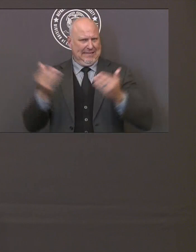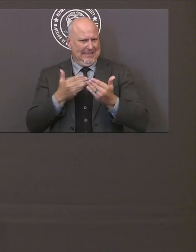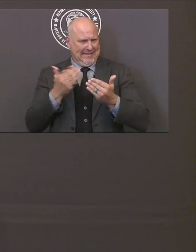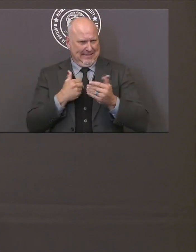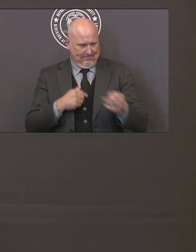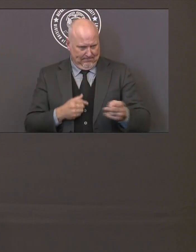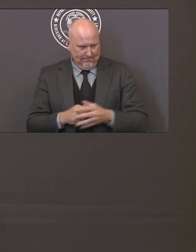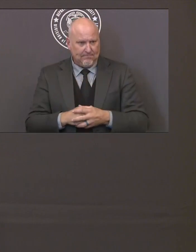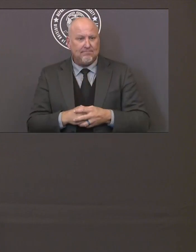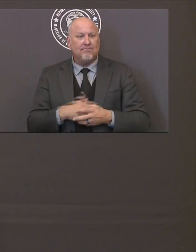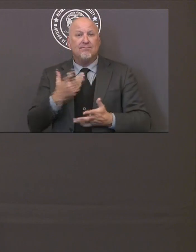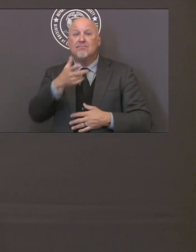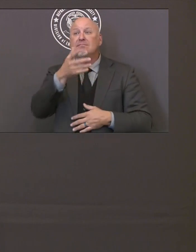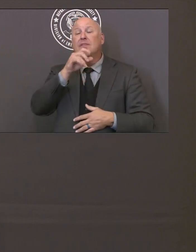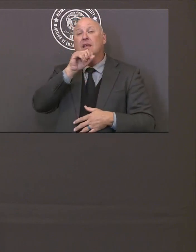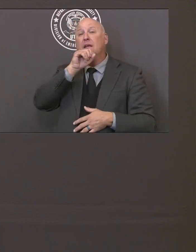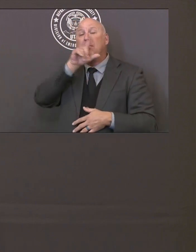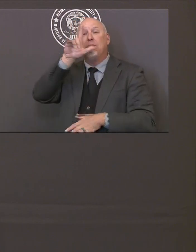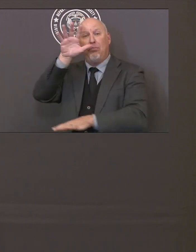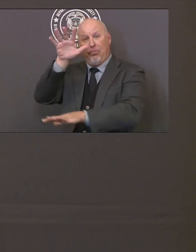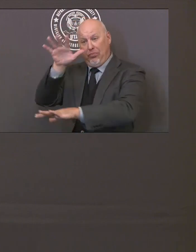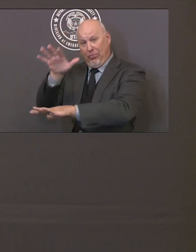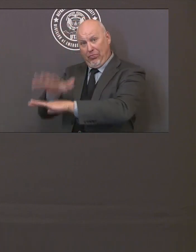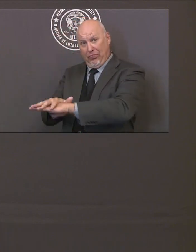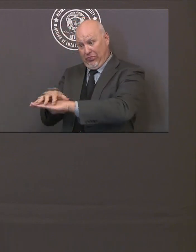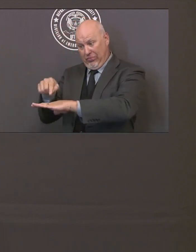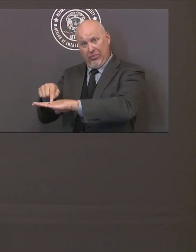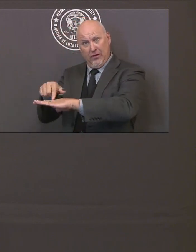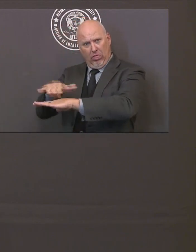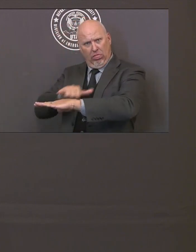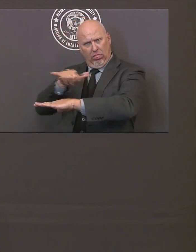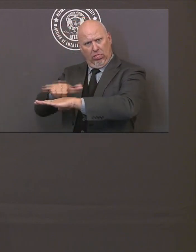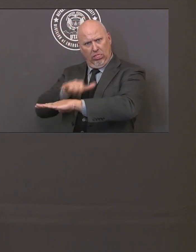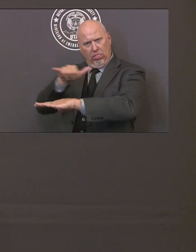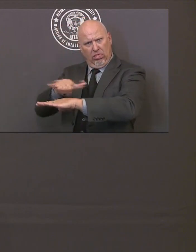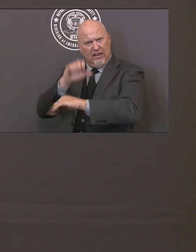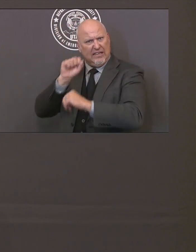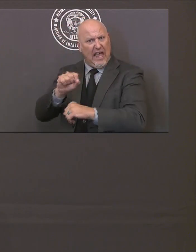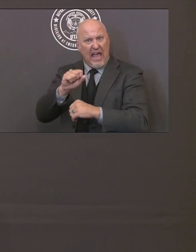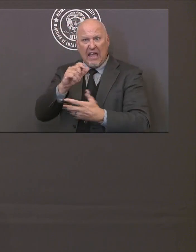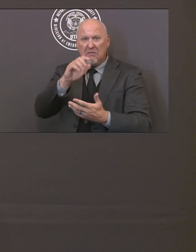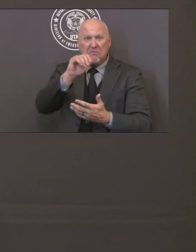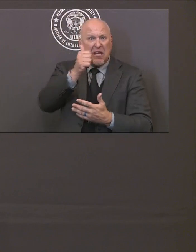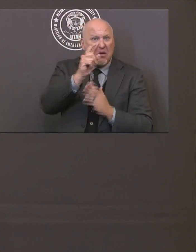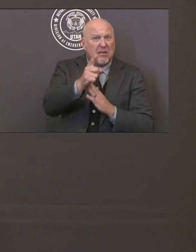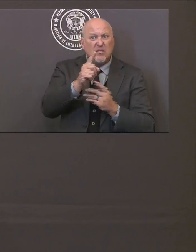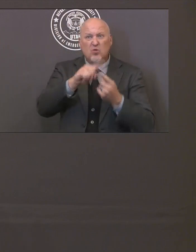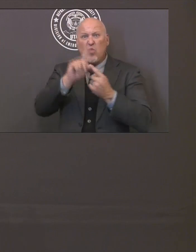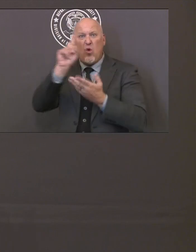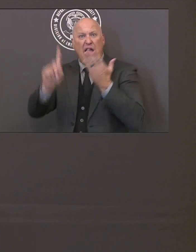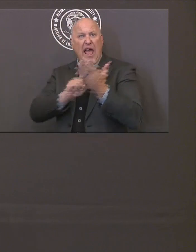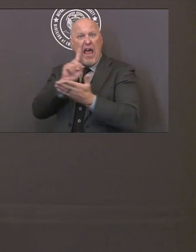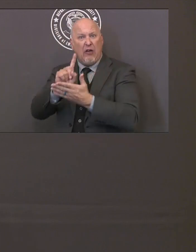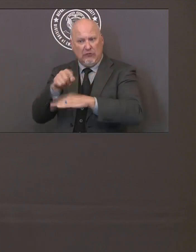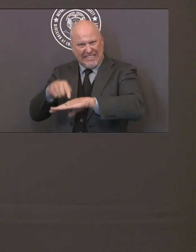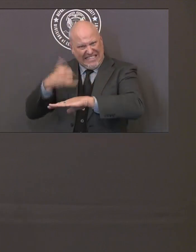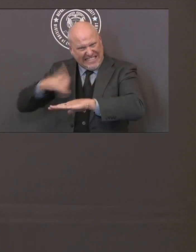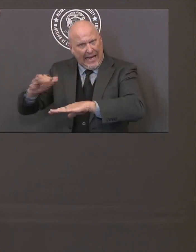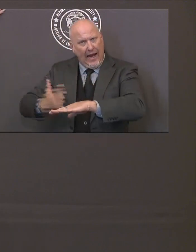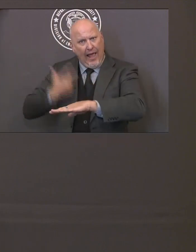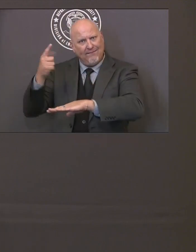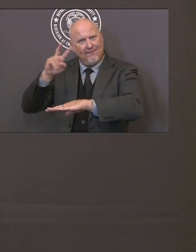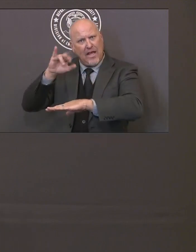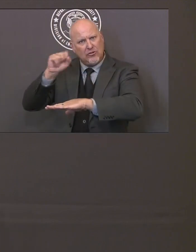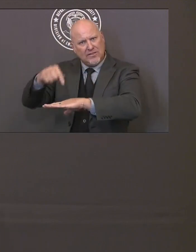hours. So long after someone exits a room, if they have the virus, those particles can remain. So keeping